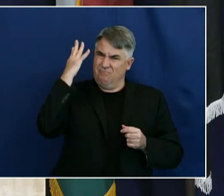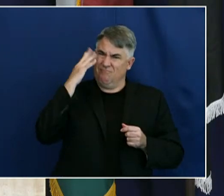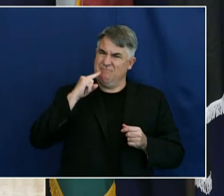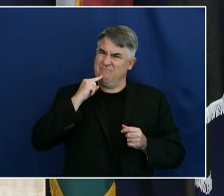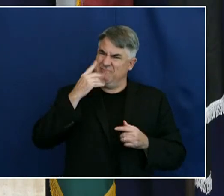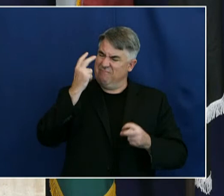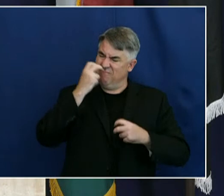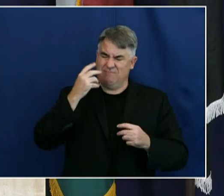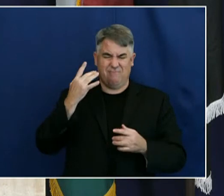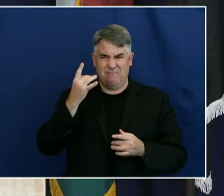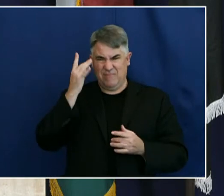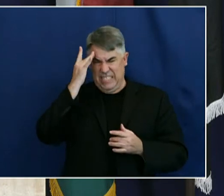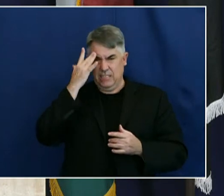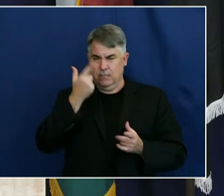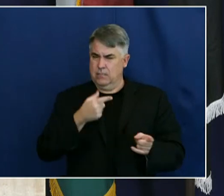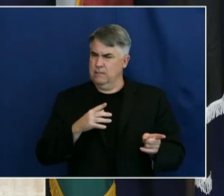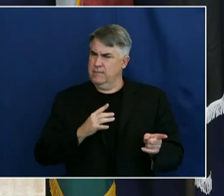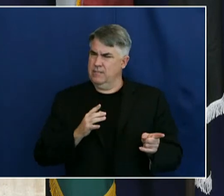could